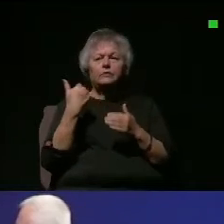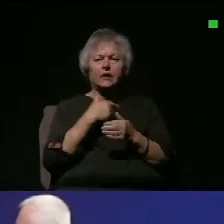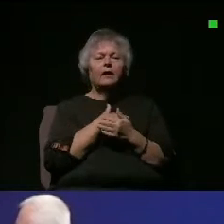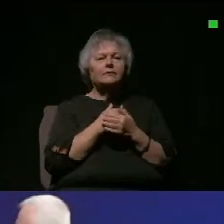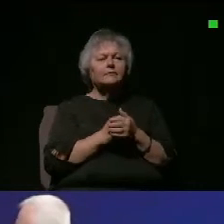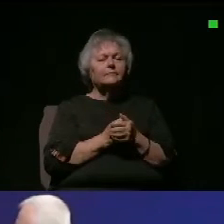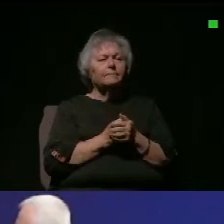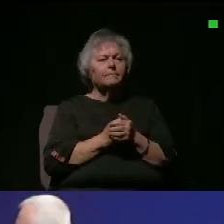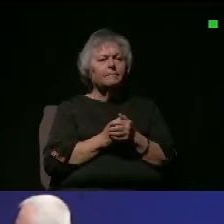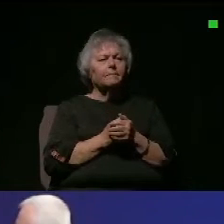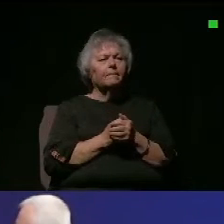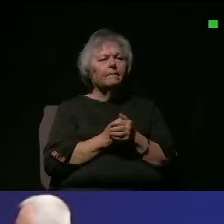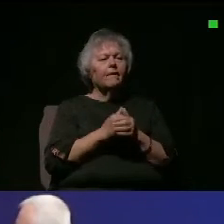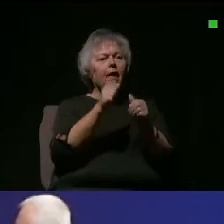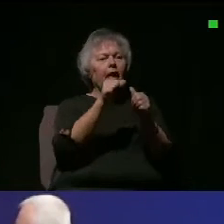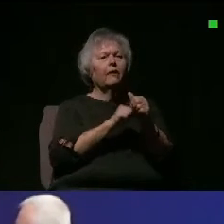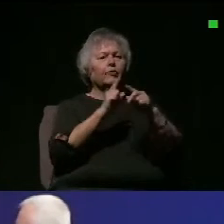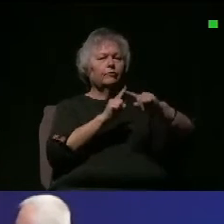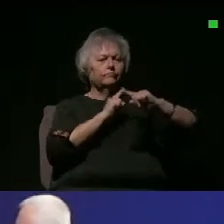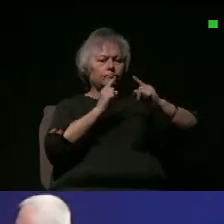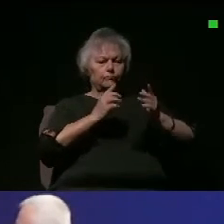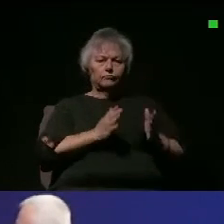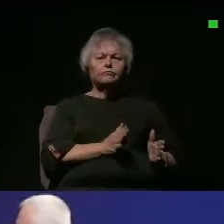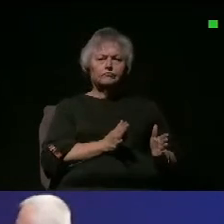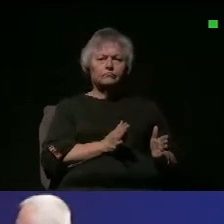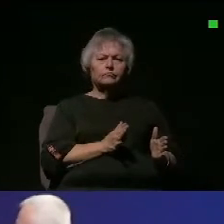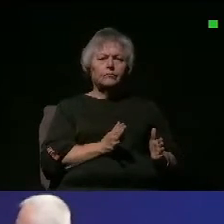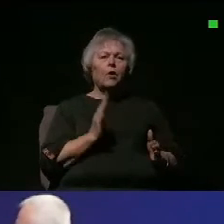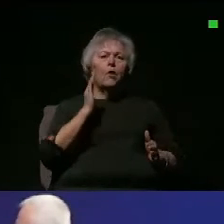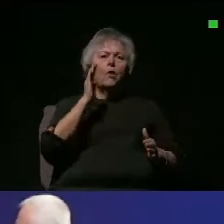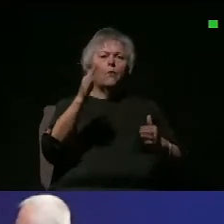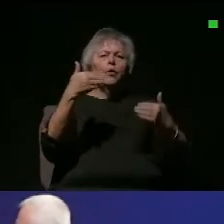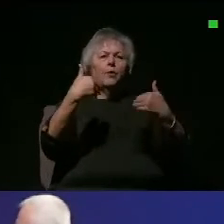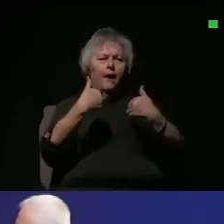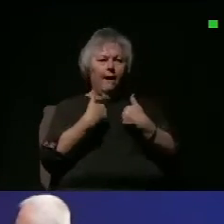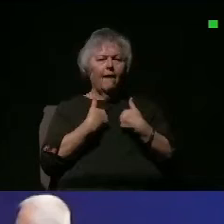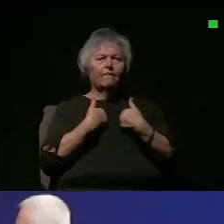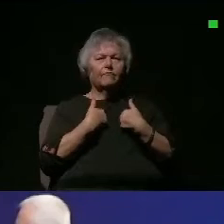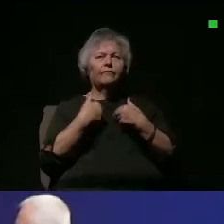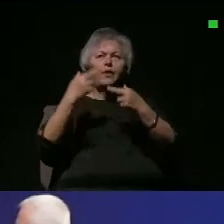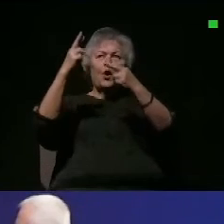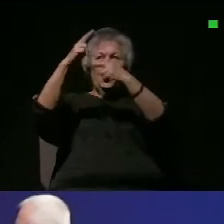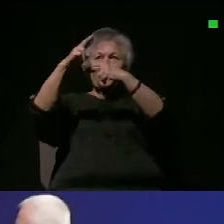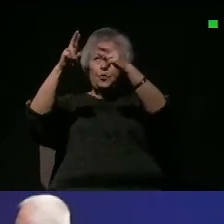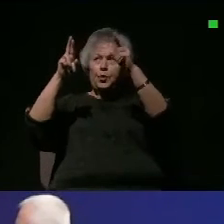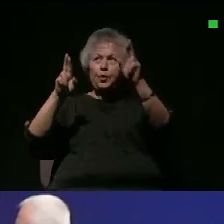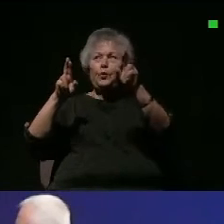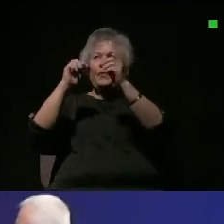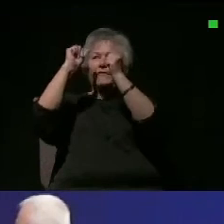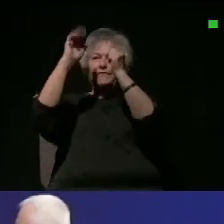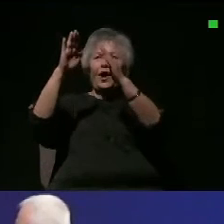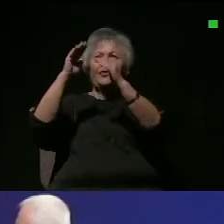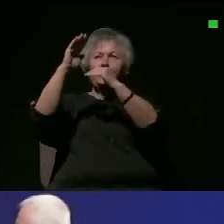today: every believer who's born again will have room in the Father's house that's been prepared by the